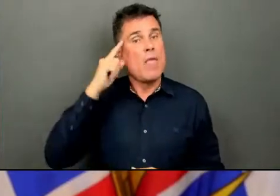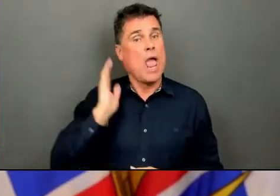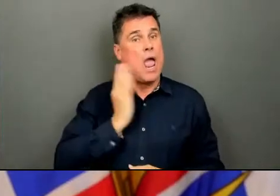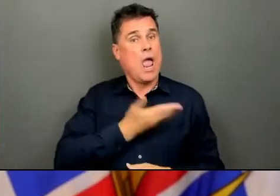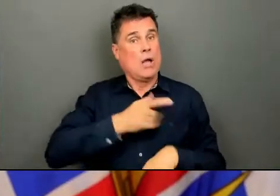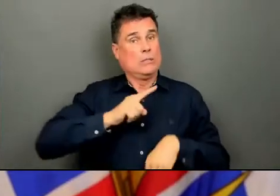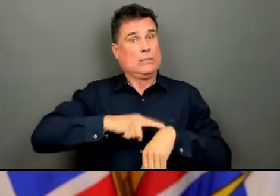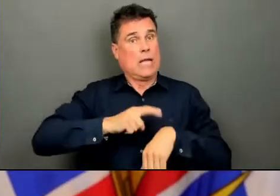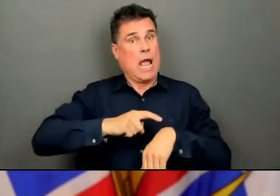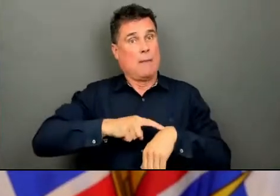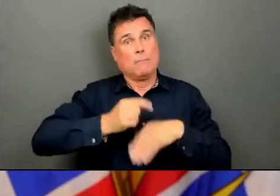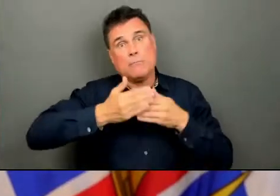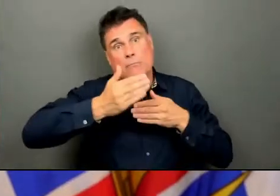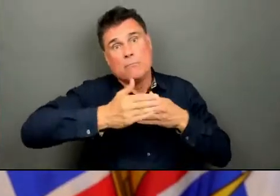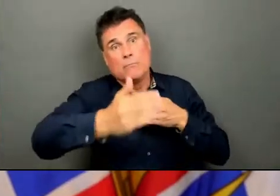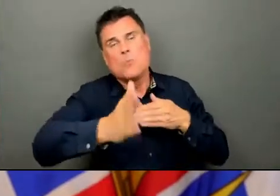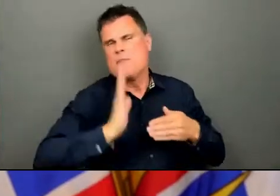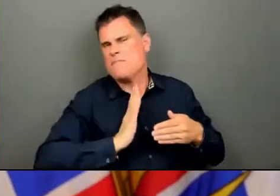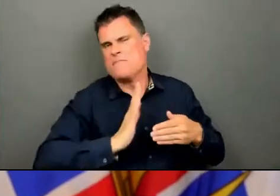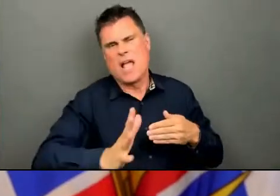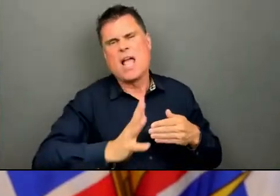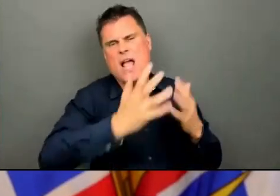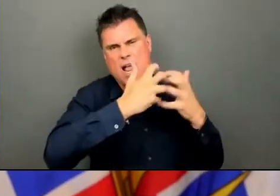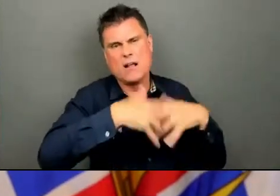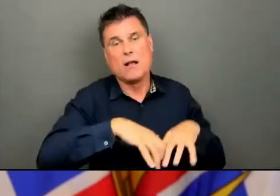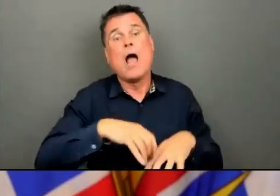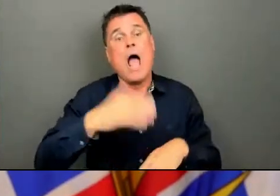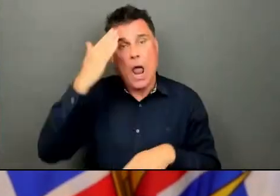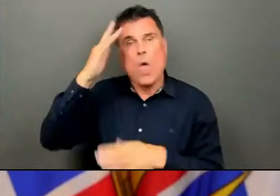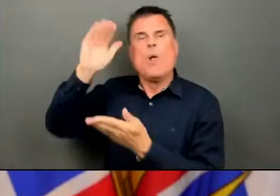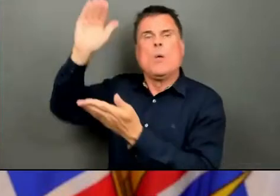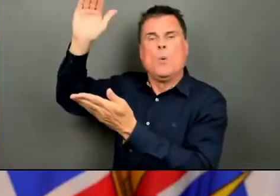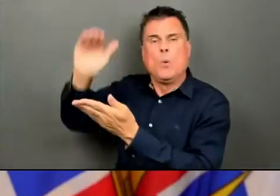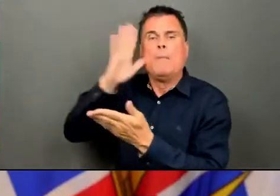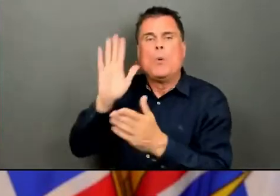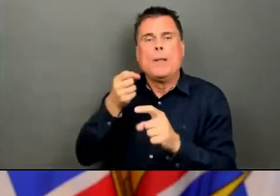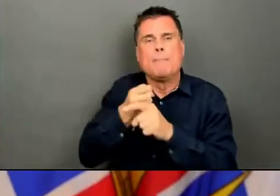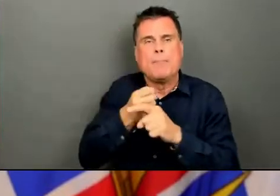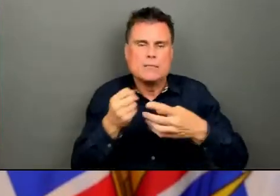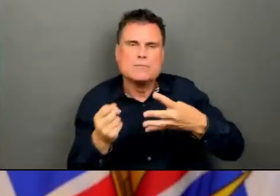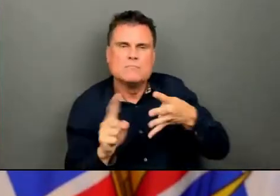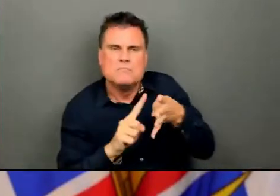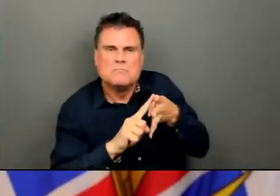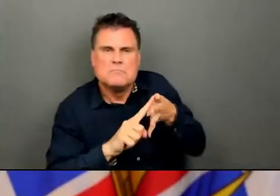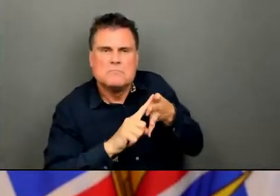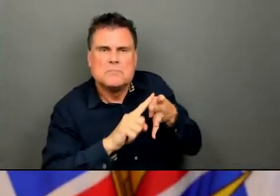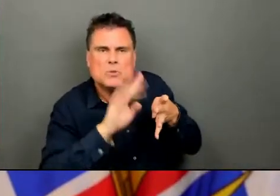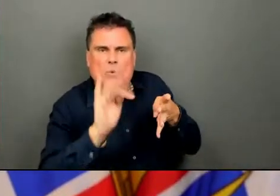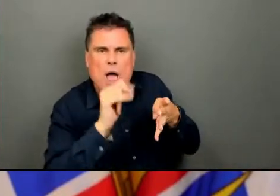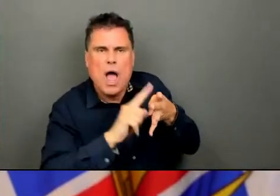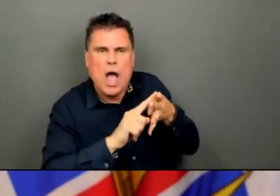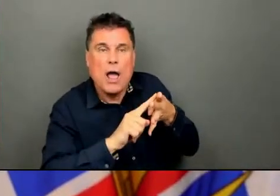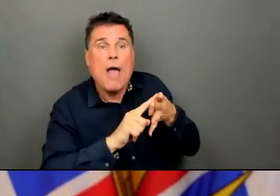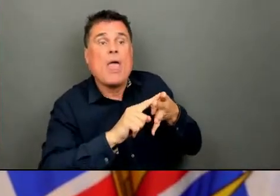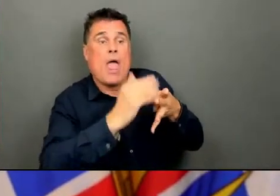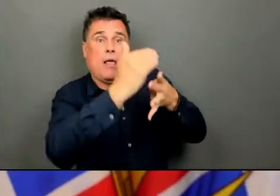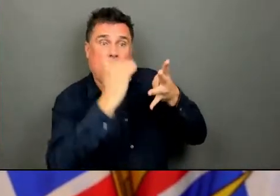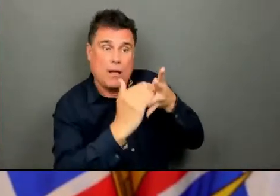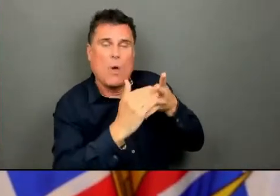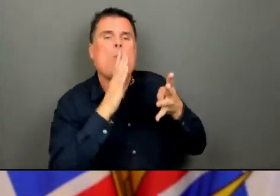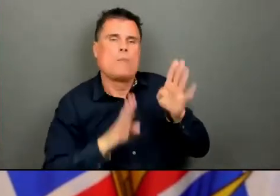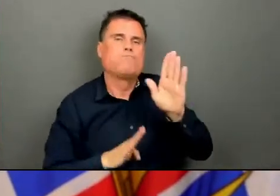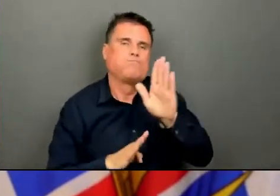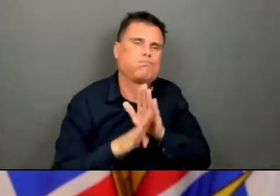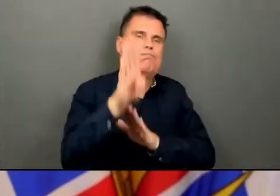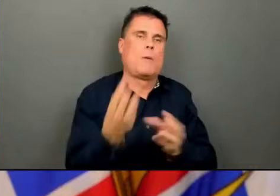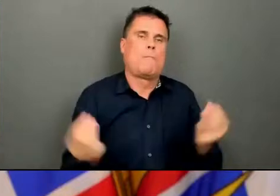the decrease will be in the first 2 weeks of July, and that they will be making up the increase in the last 2 weeks of July. But it